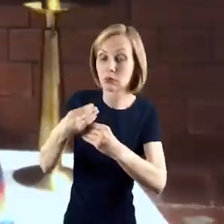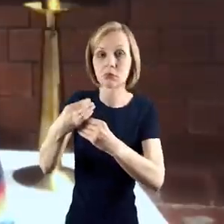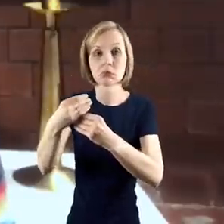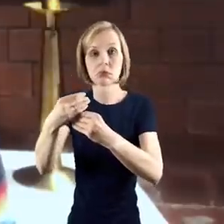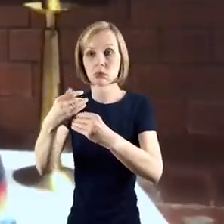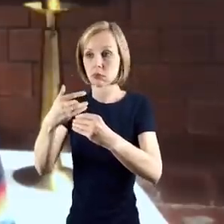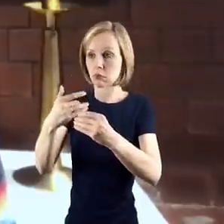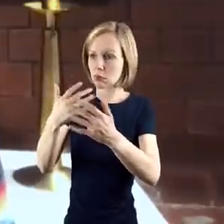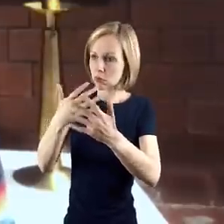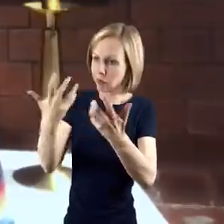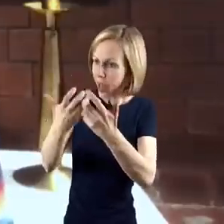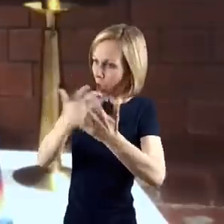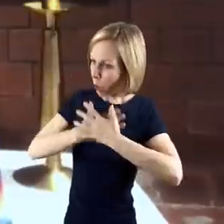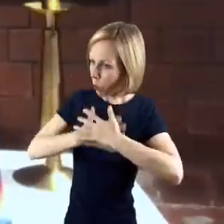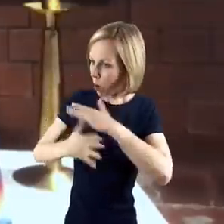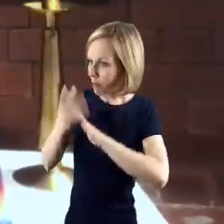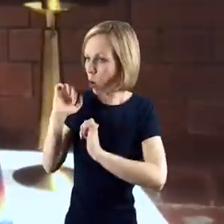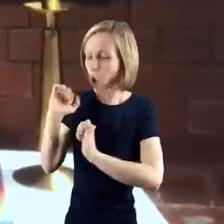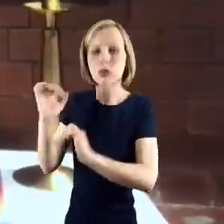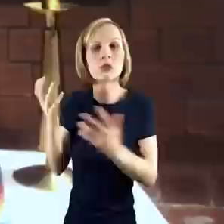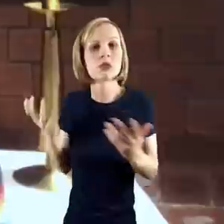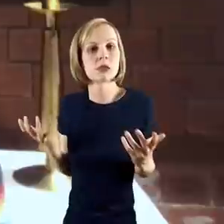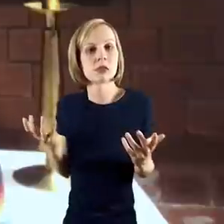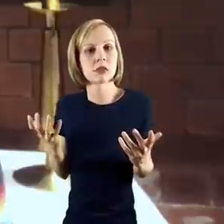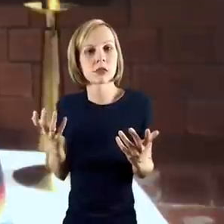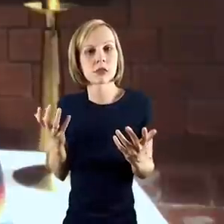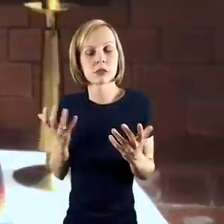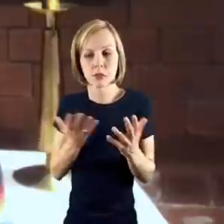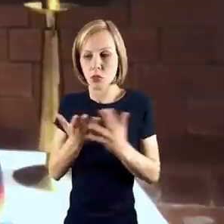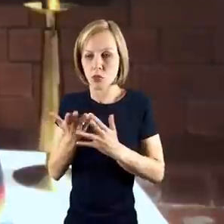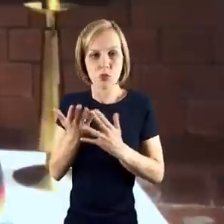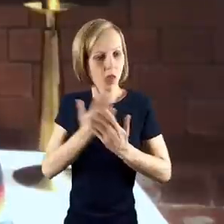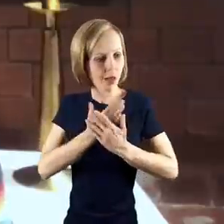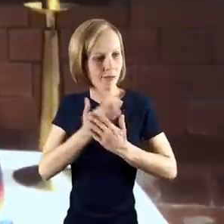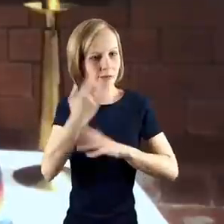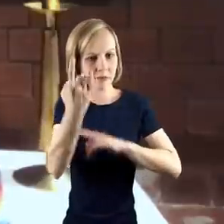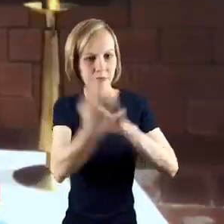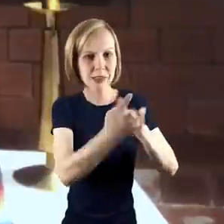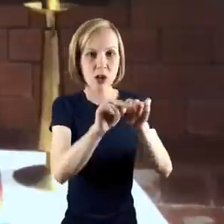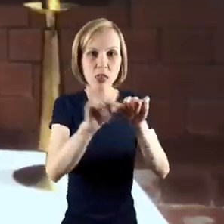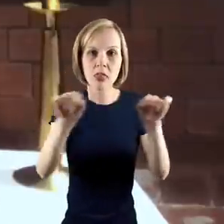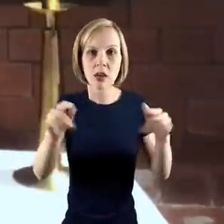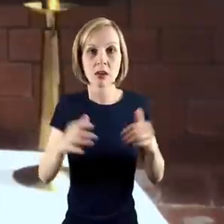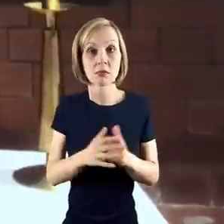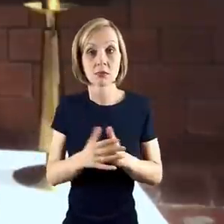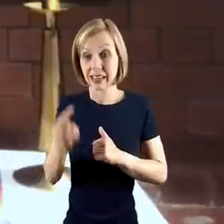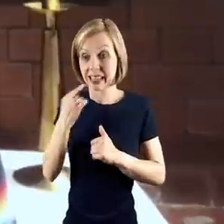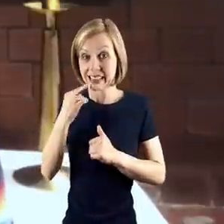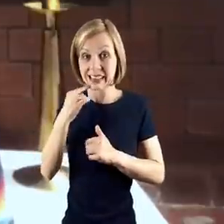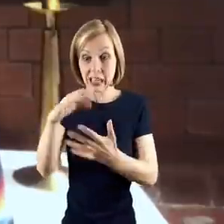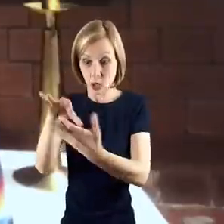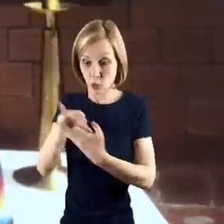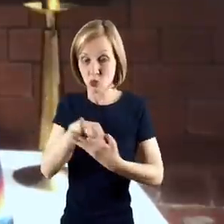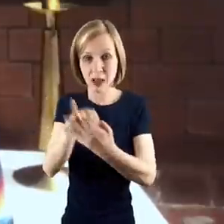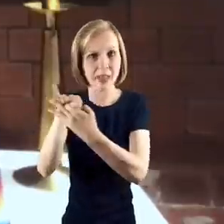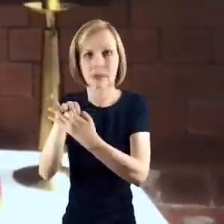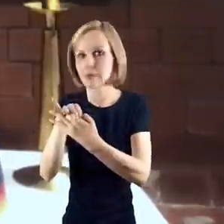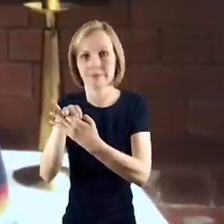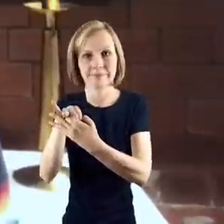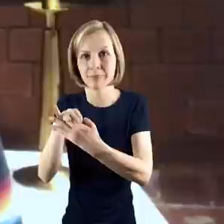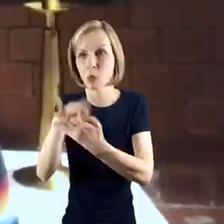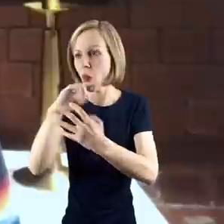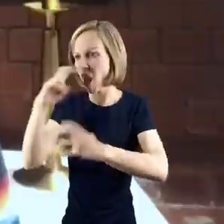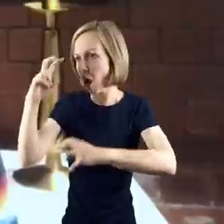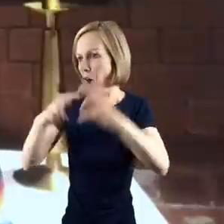human and how to love God as we love each other. It's not all plain sailing. We